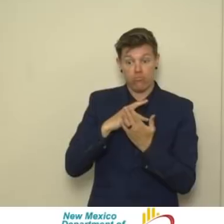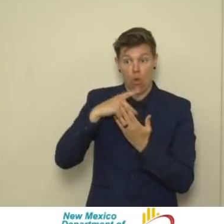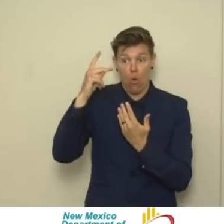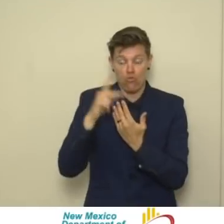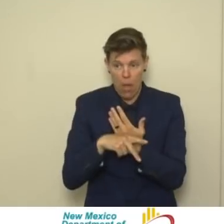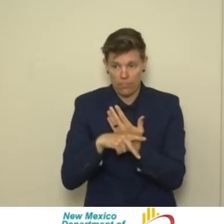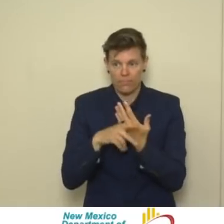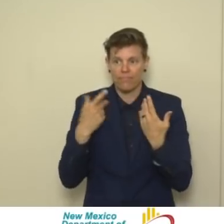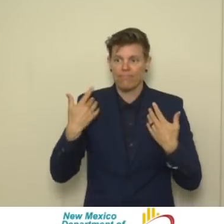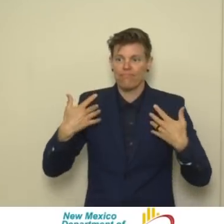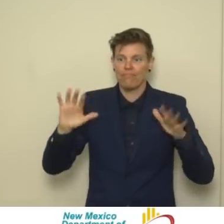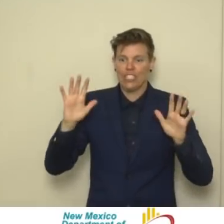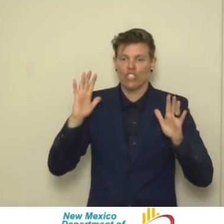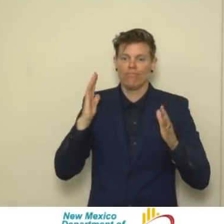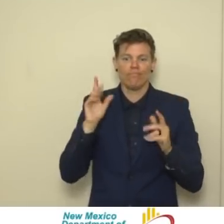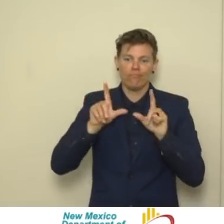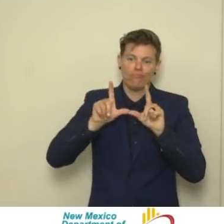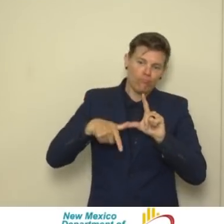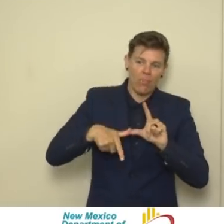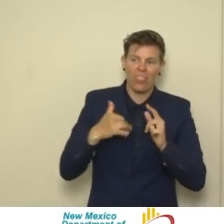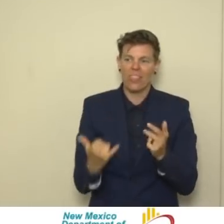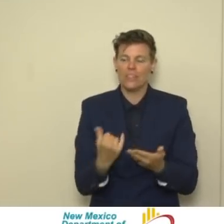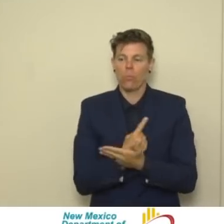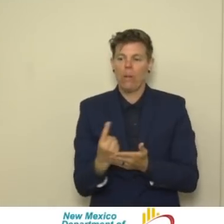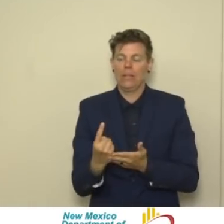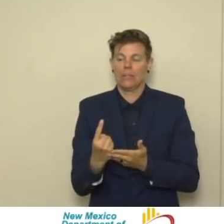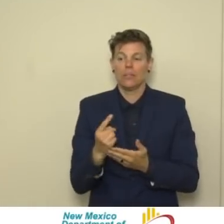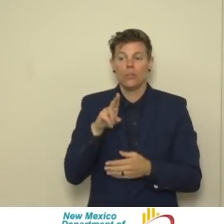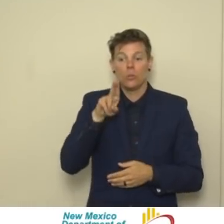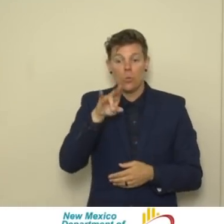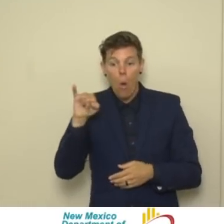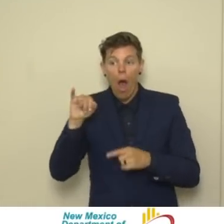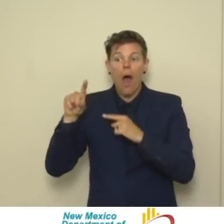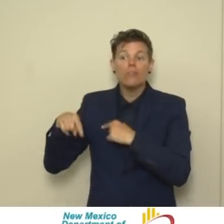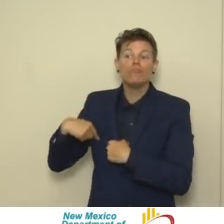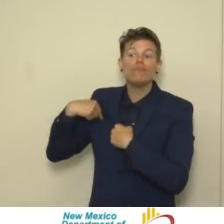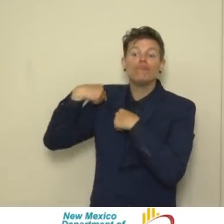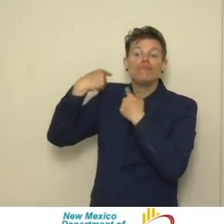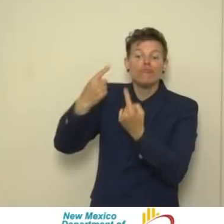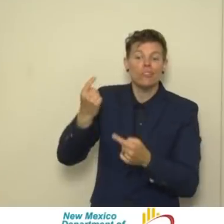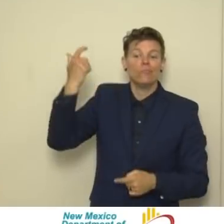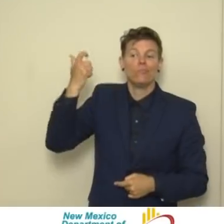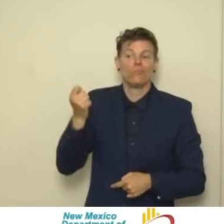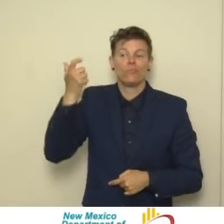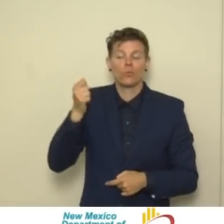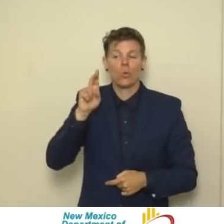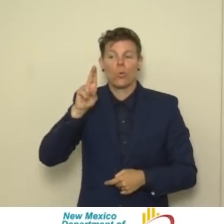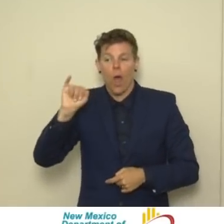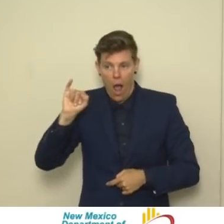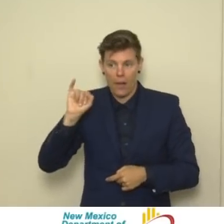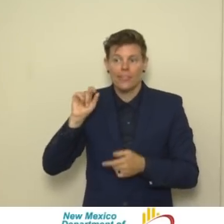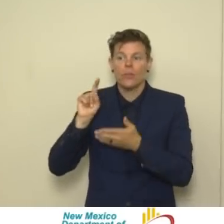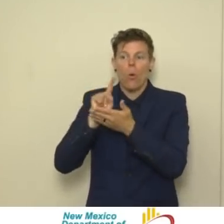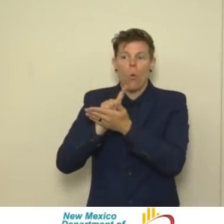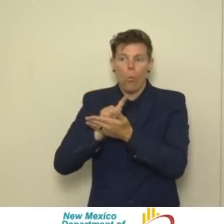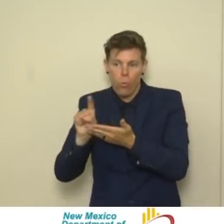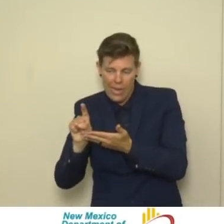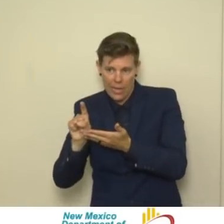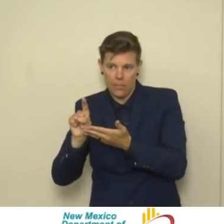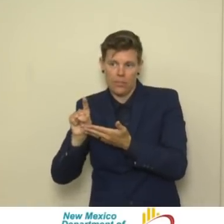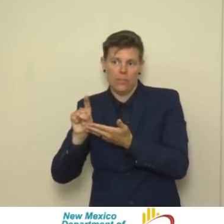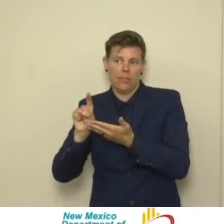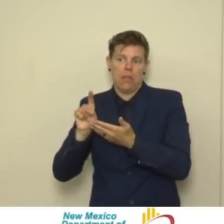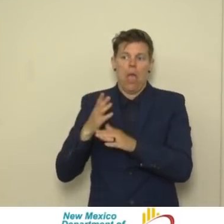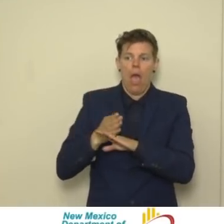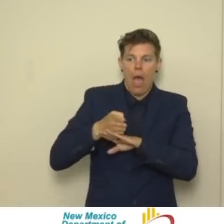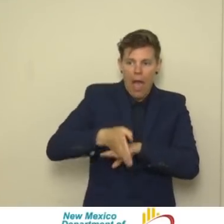you? In unemployment, you always get your benefit payment, your checks, the week after the week you qualify